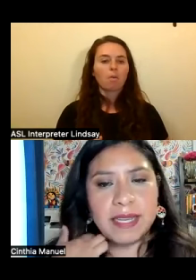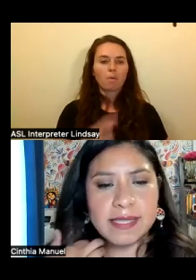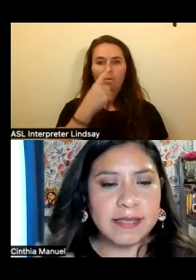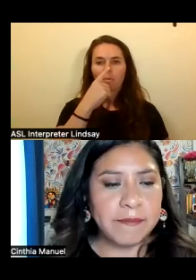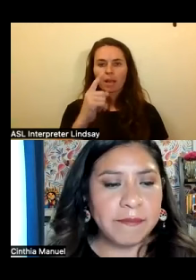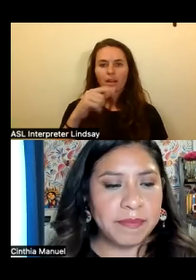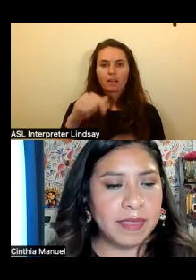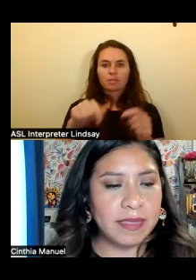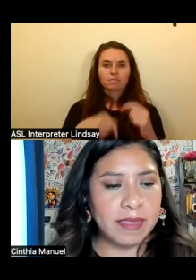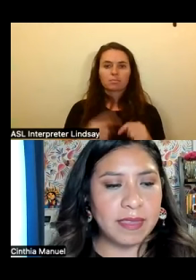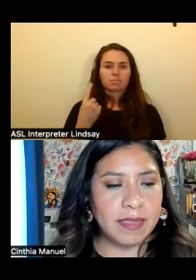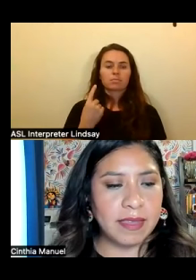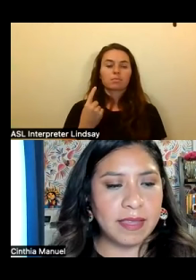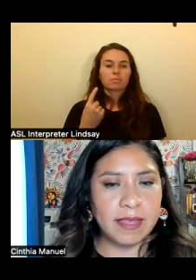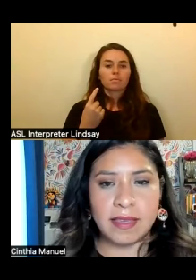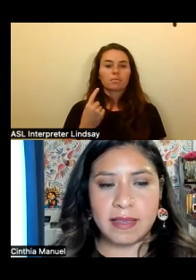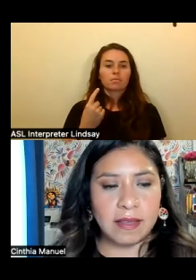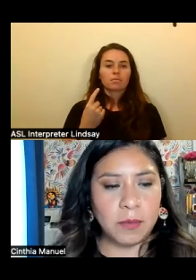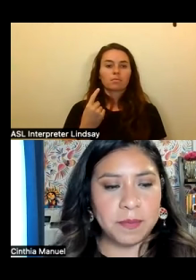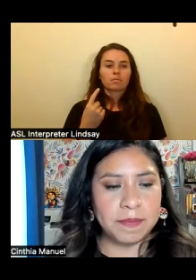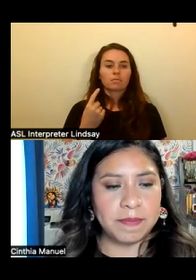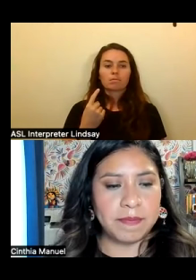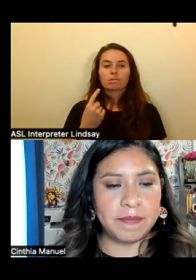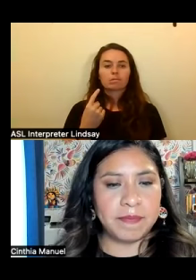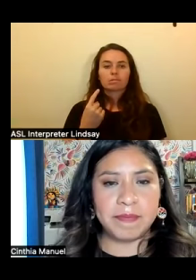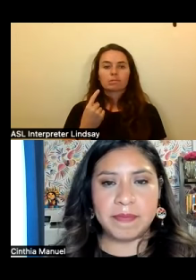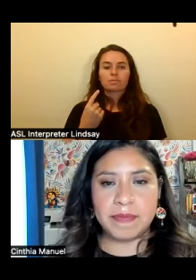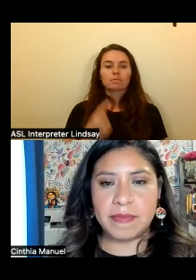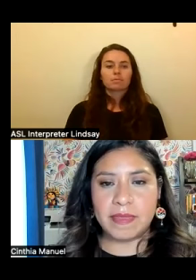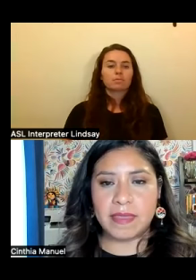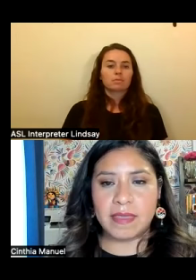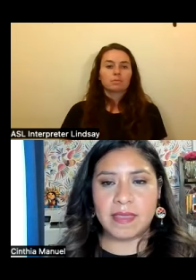1, please? I think, oh.